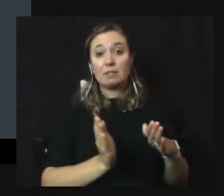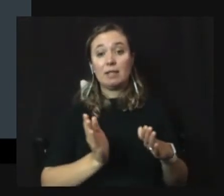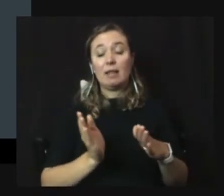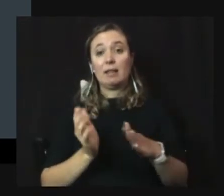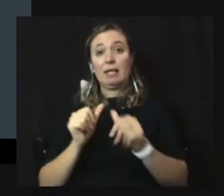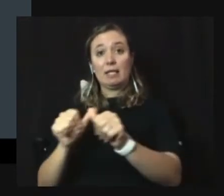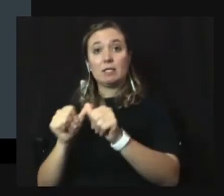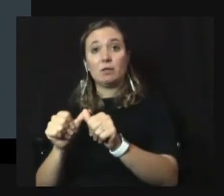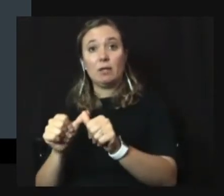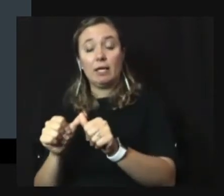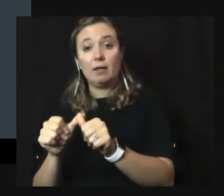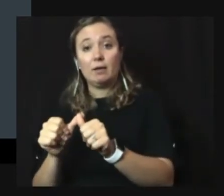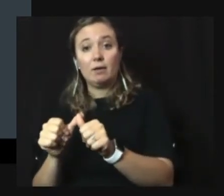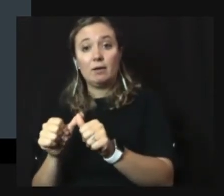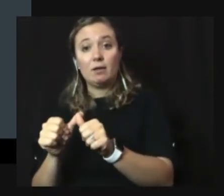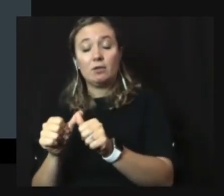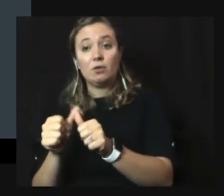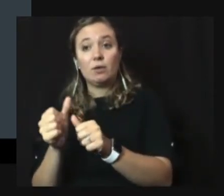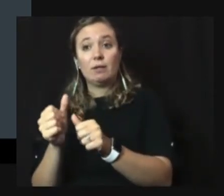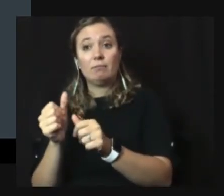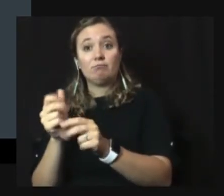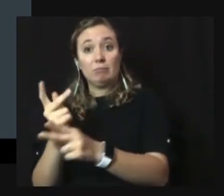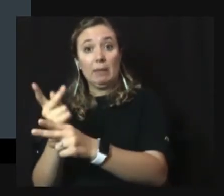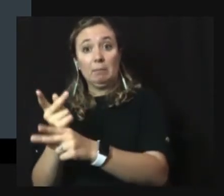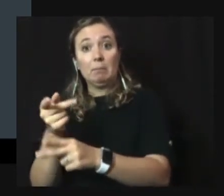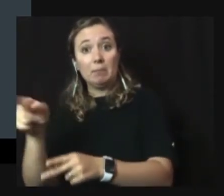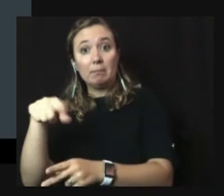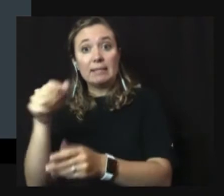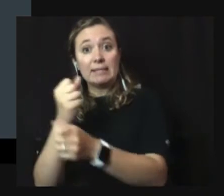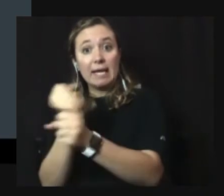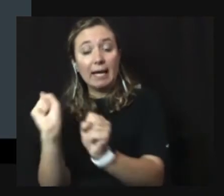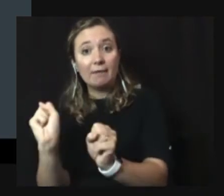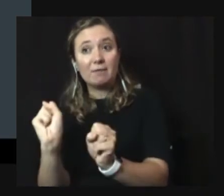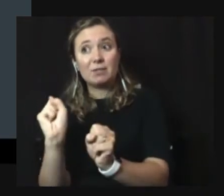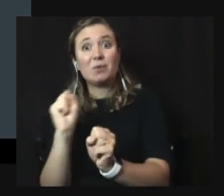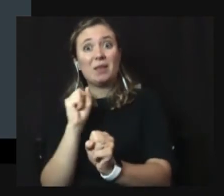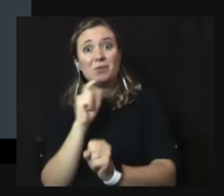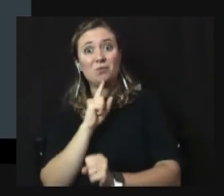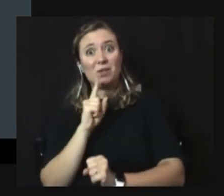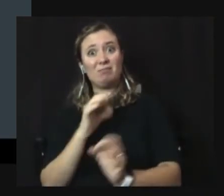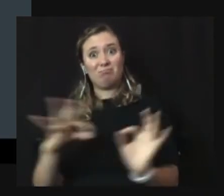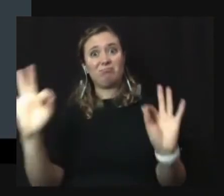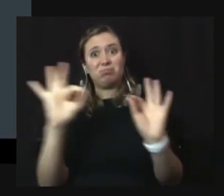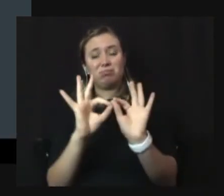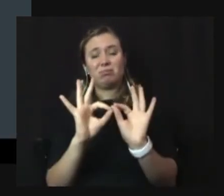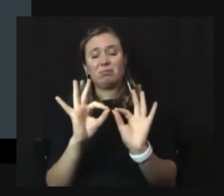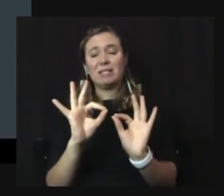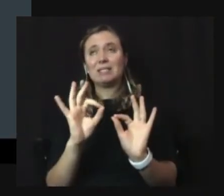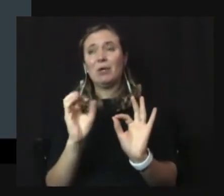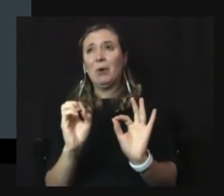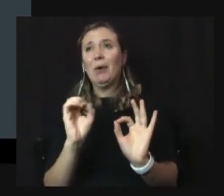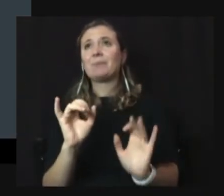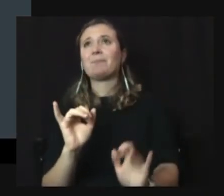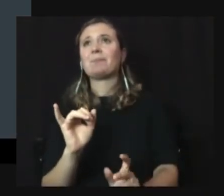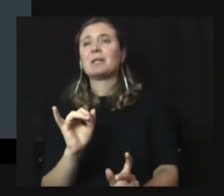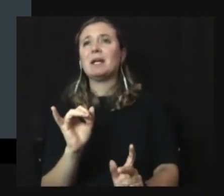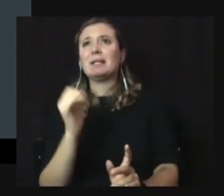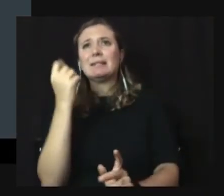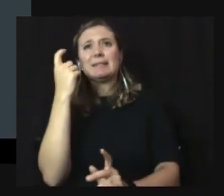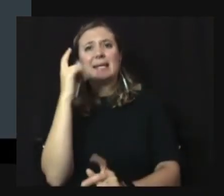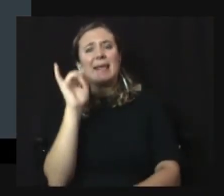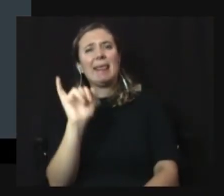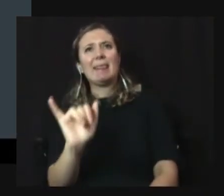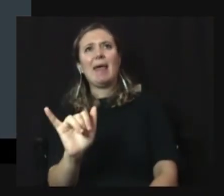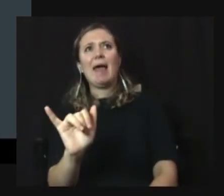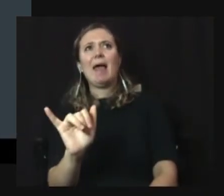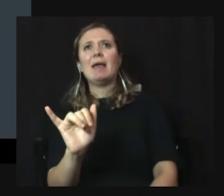That's big. And it was really big for me to sit with and to think about, and to also understand